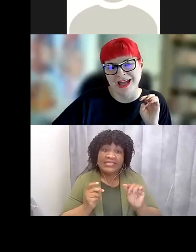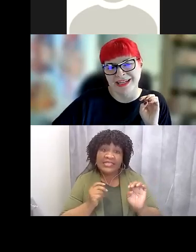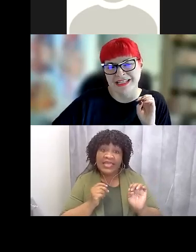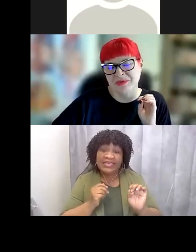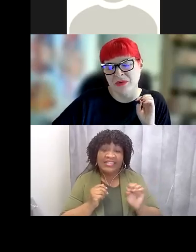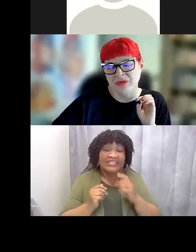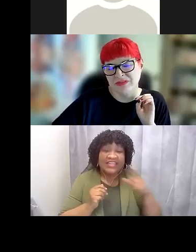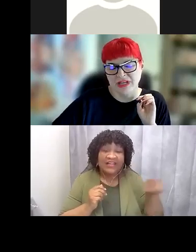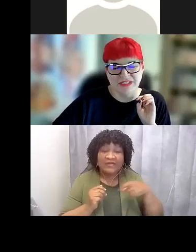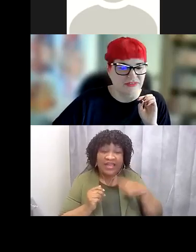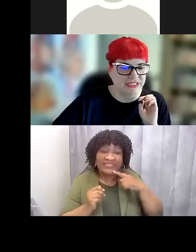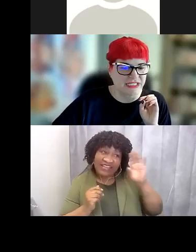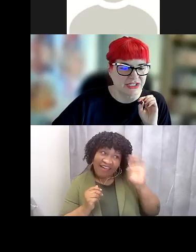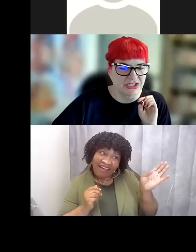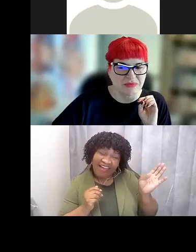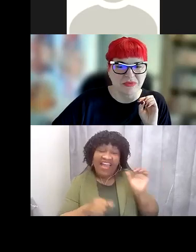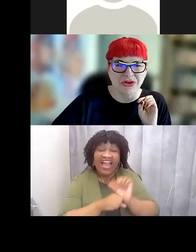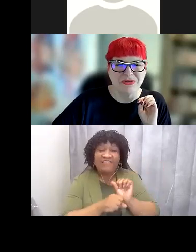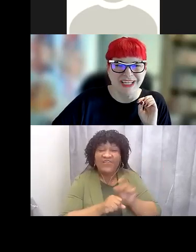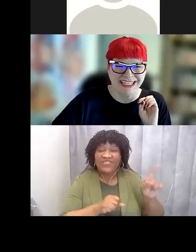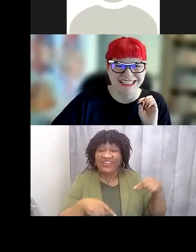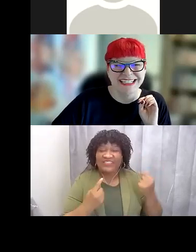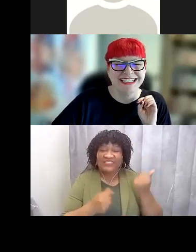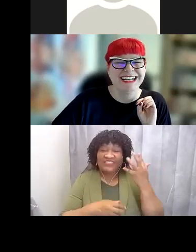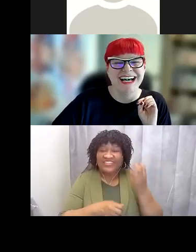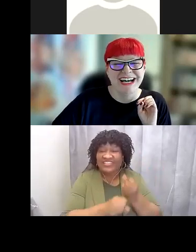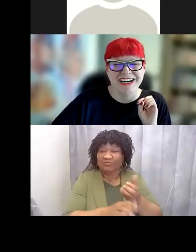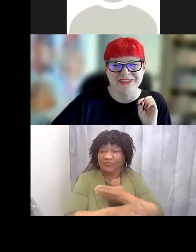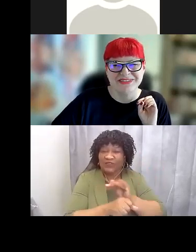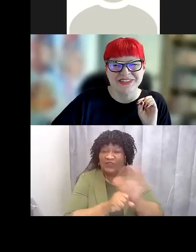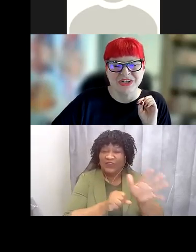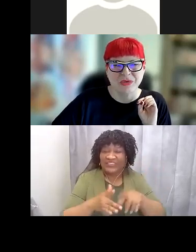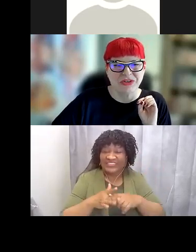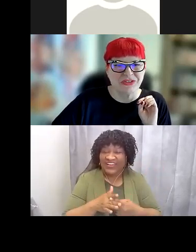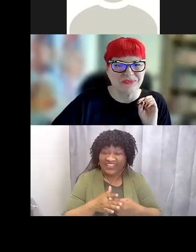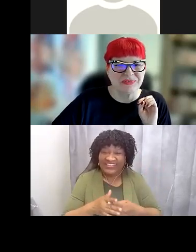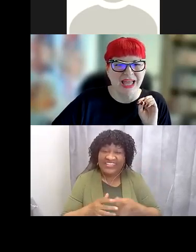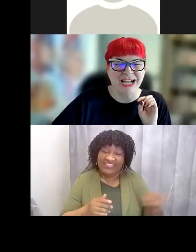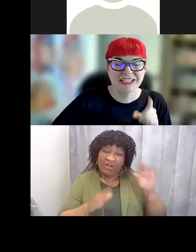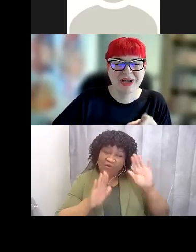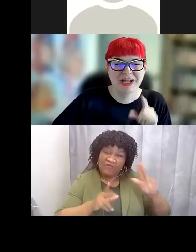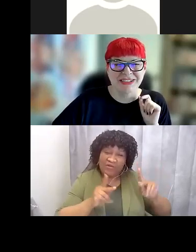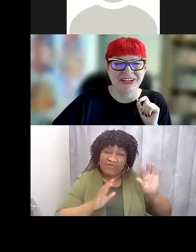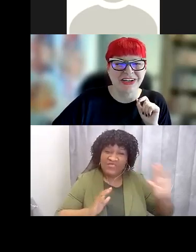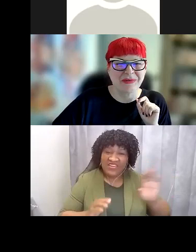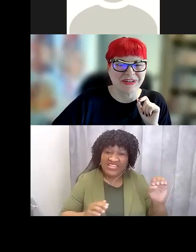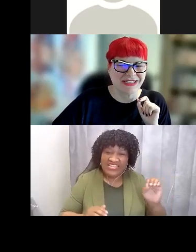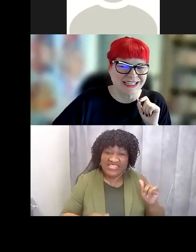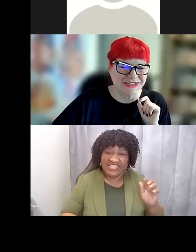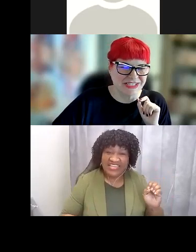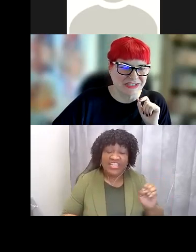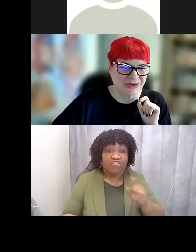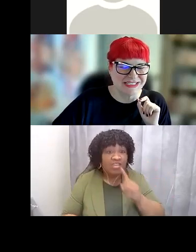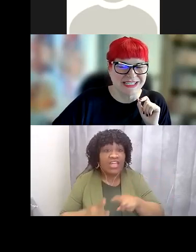said hi, because that's where I worked for the last 15 years before COVID. They're wonderful. Actually, I started in Auburn